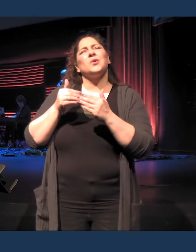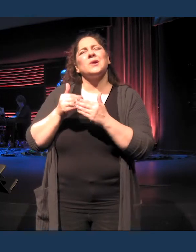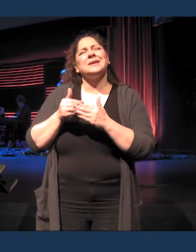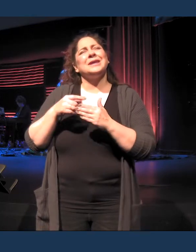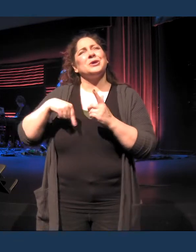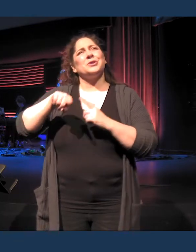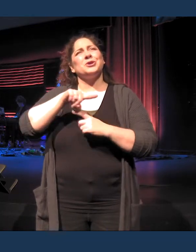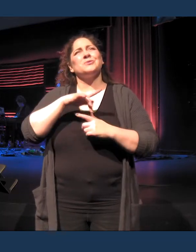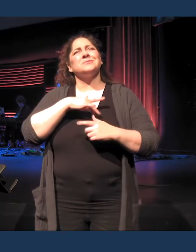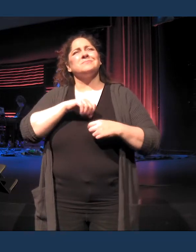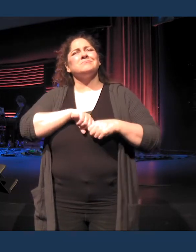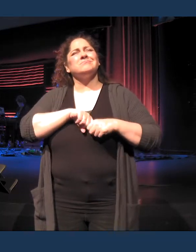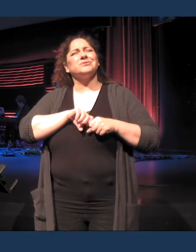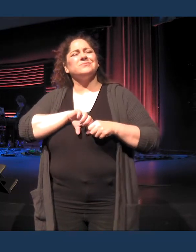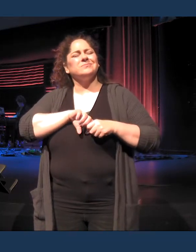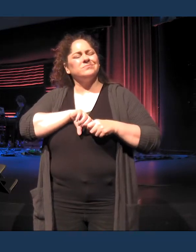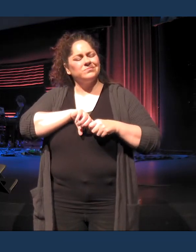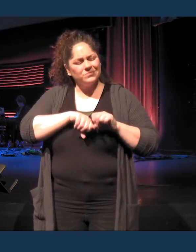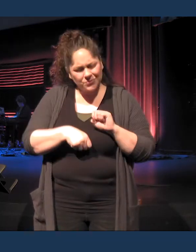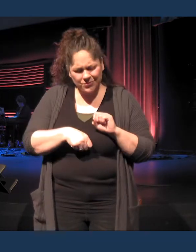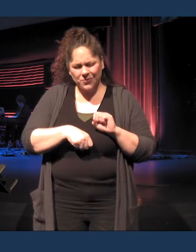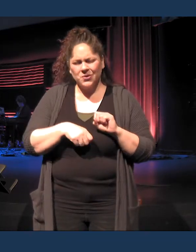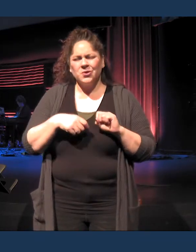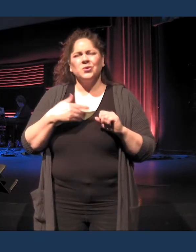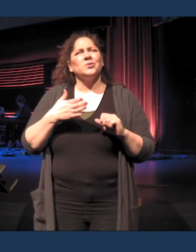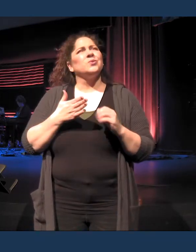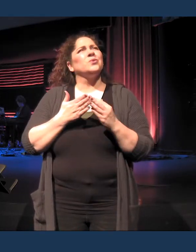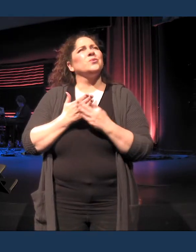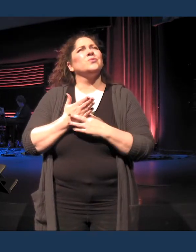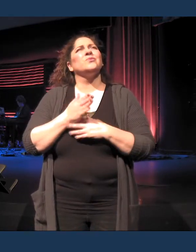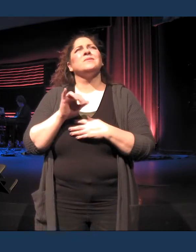to the brokenhearted in times of trouble, God.